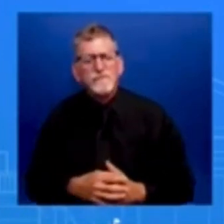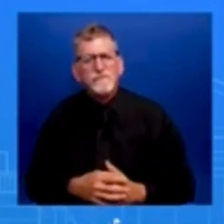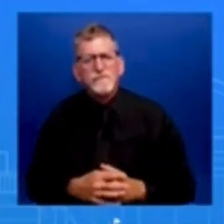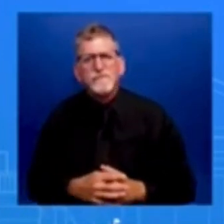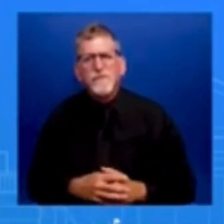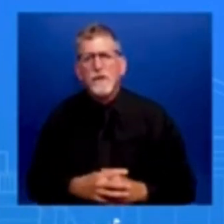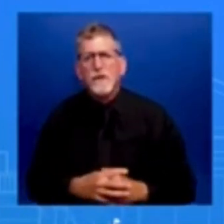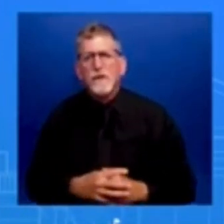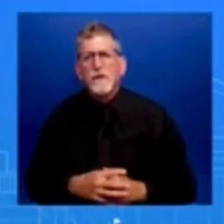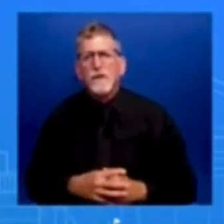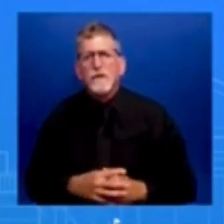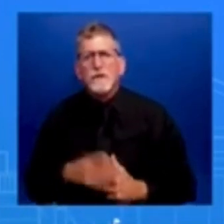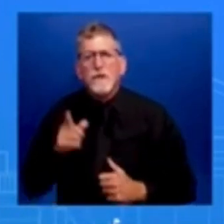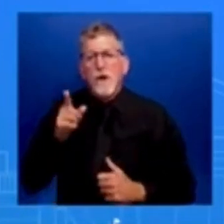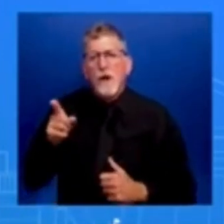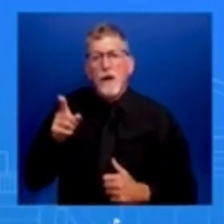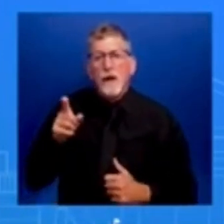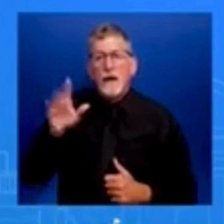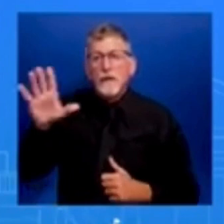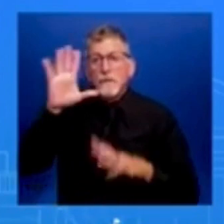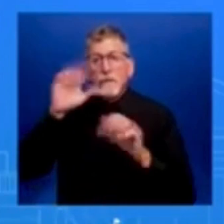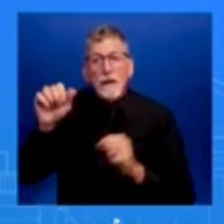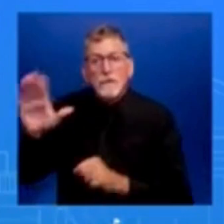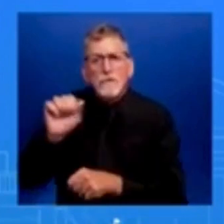if you look at the historic amount